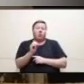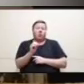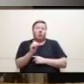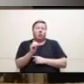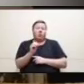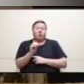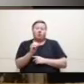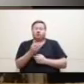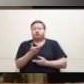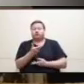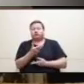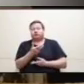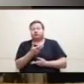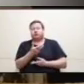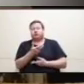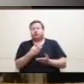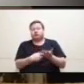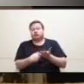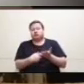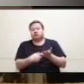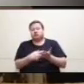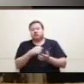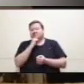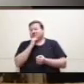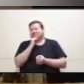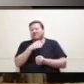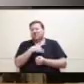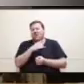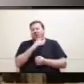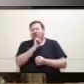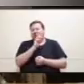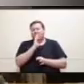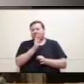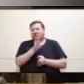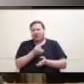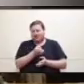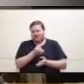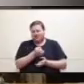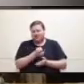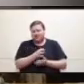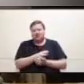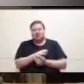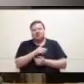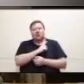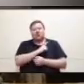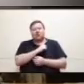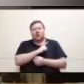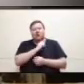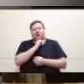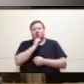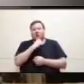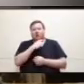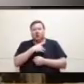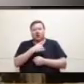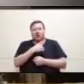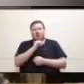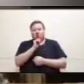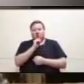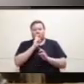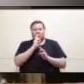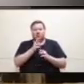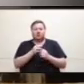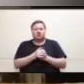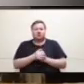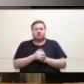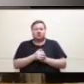let's talk. We don't like your response. Ne? The reason why we don't like your response, now I might have